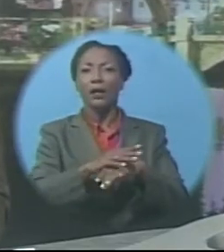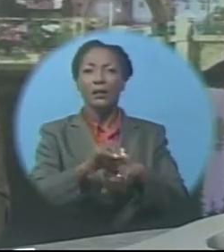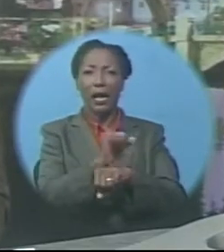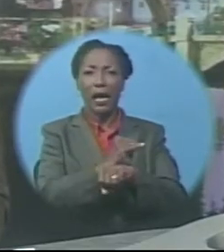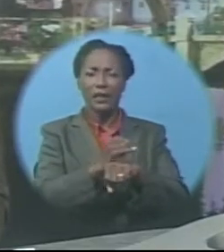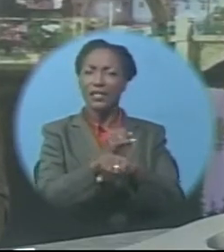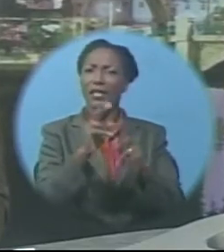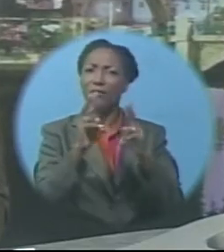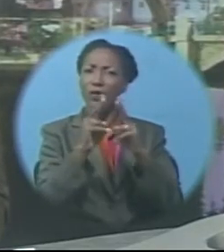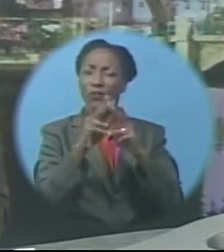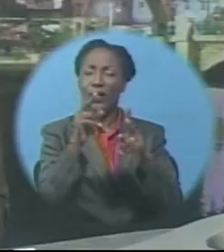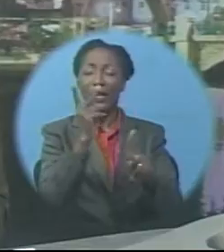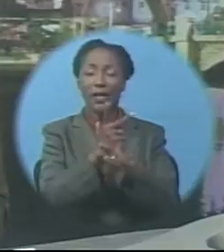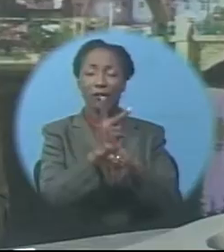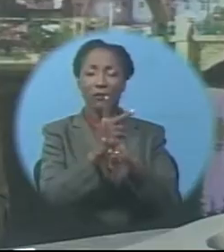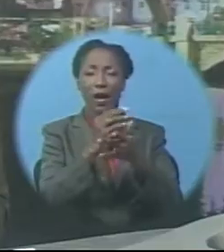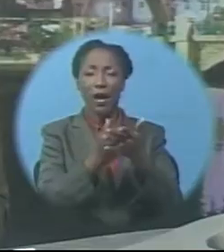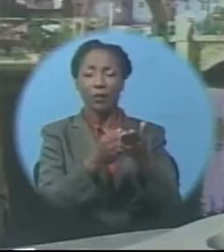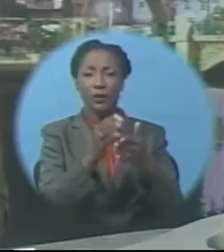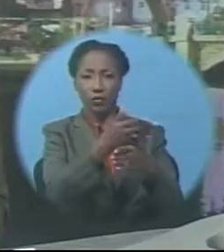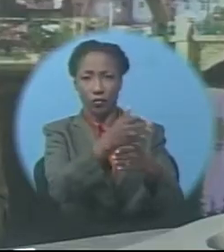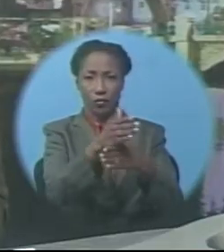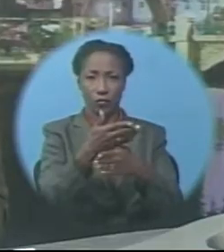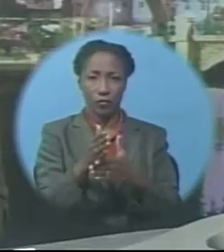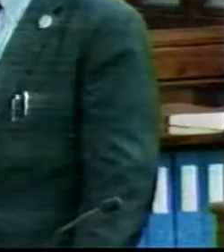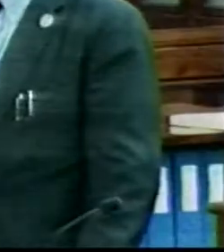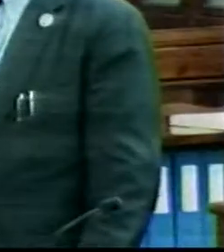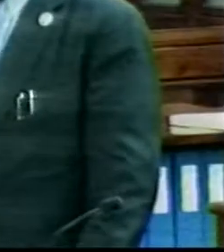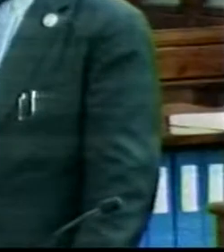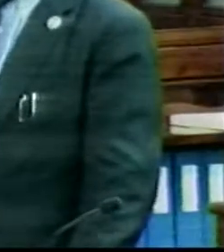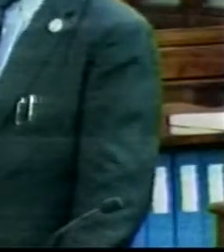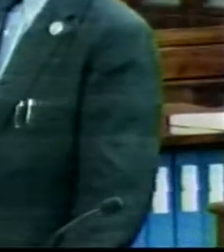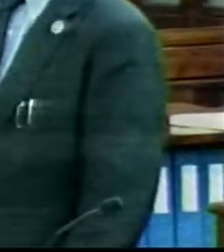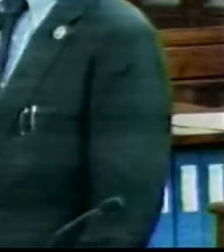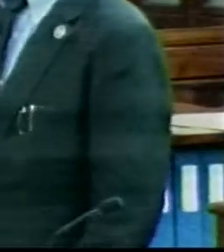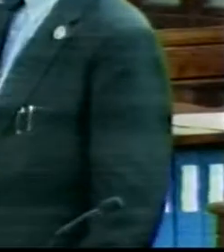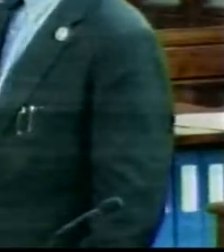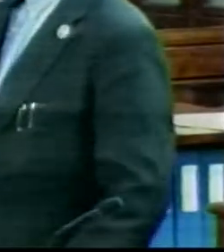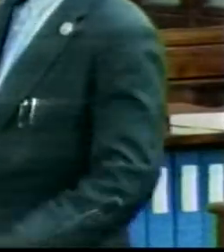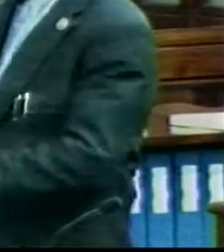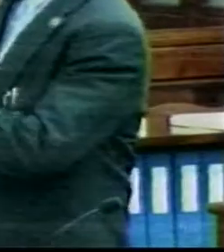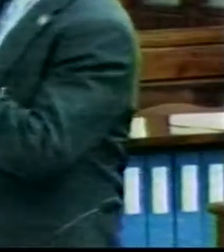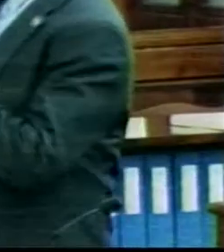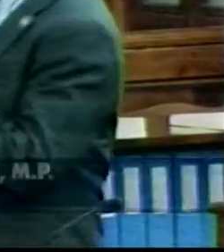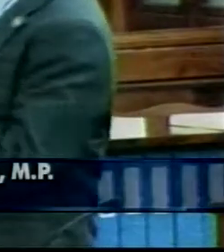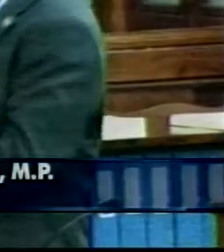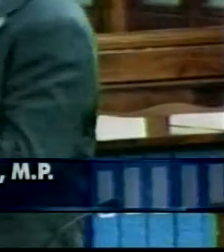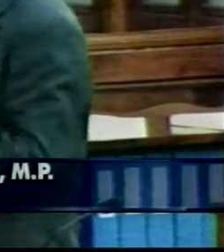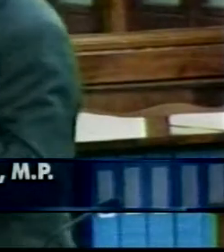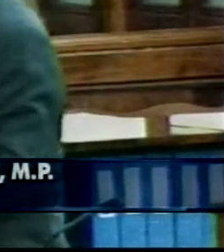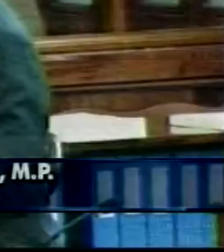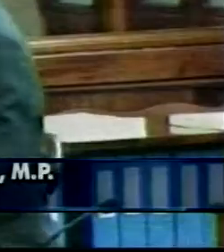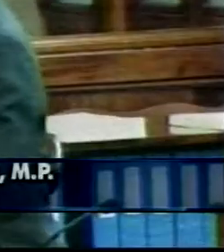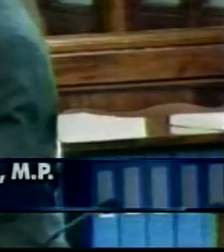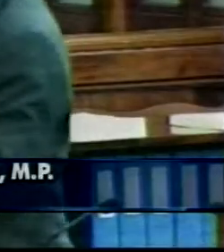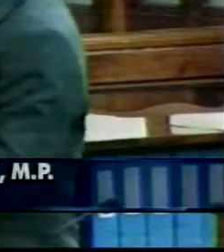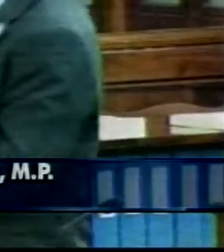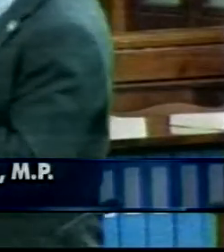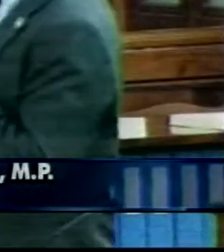careful about how it allocates land. Any country that allows all of its land